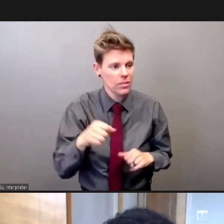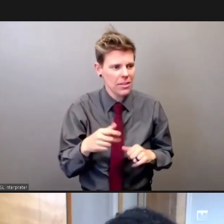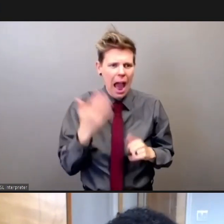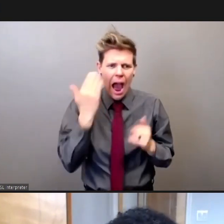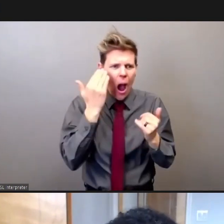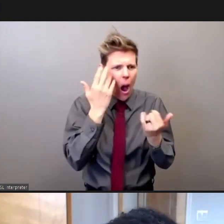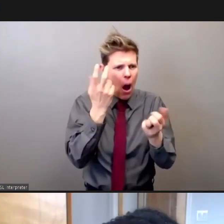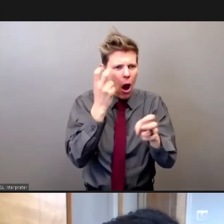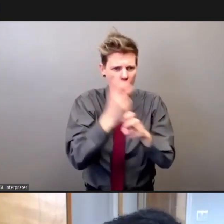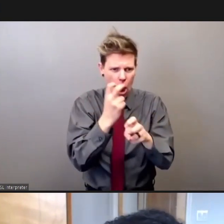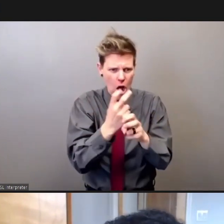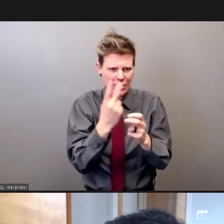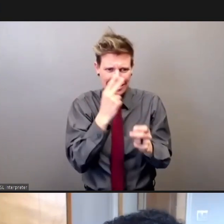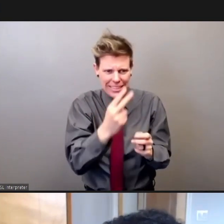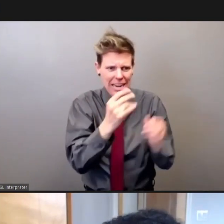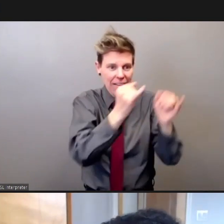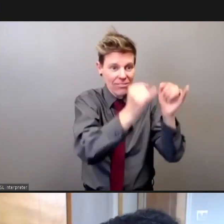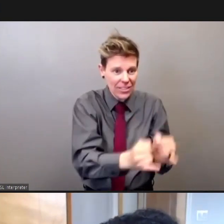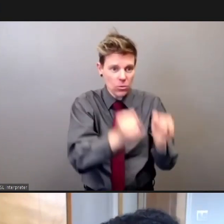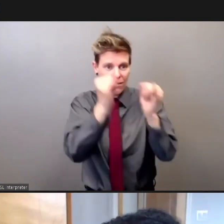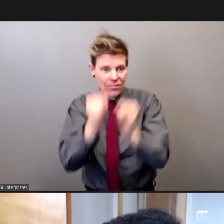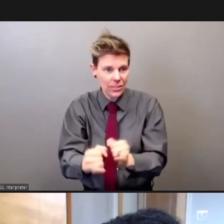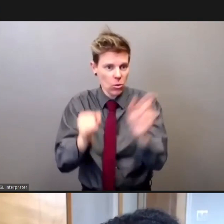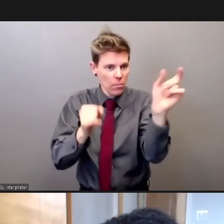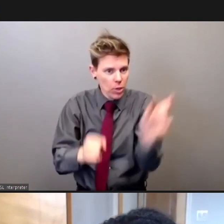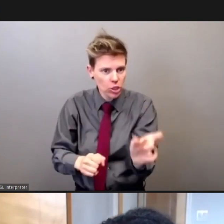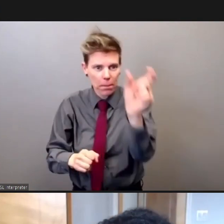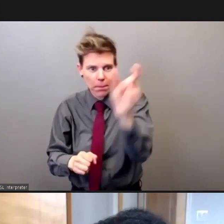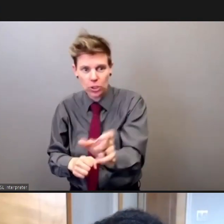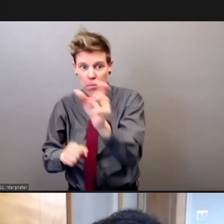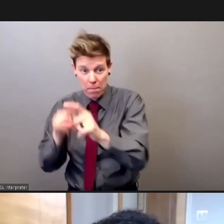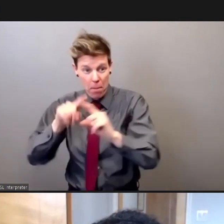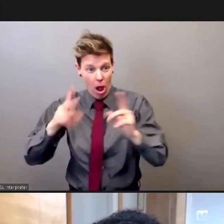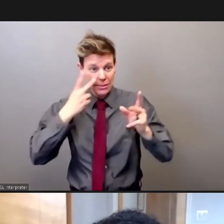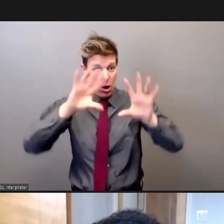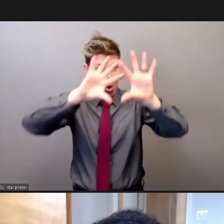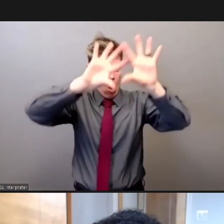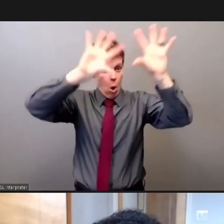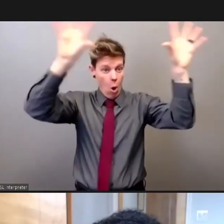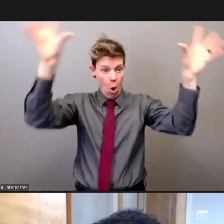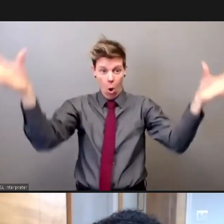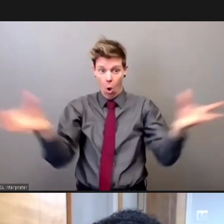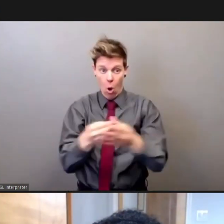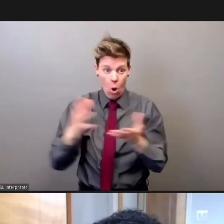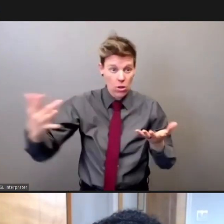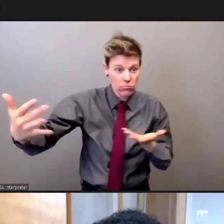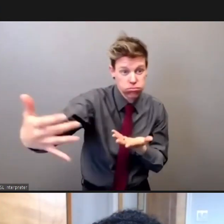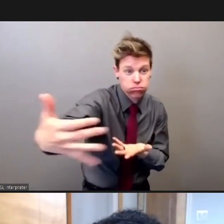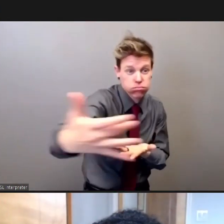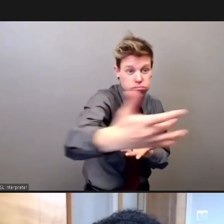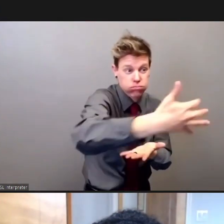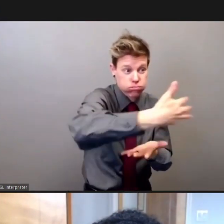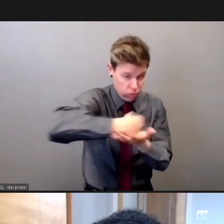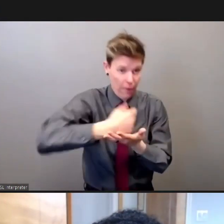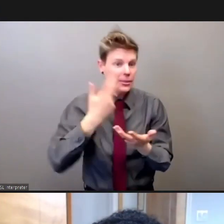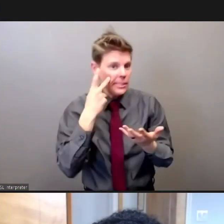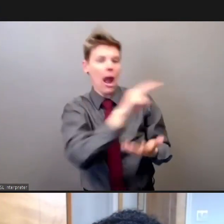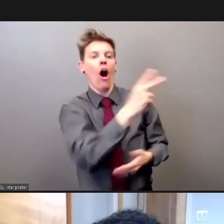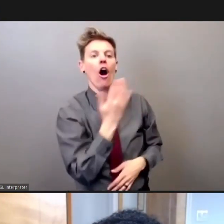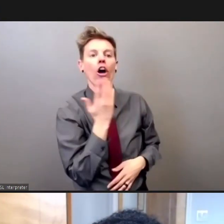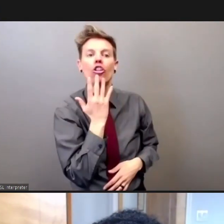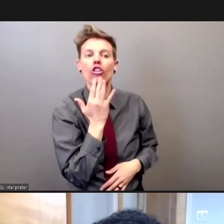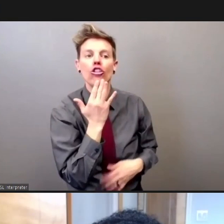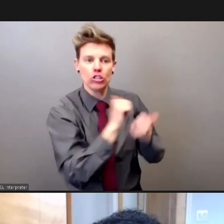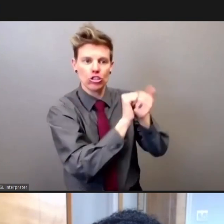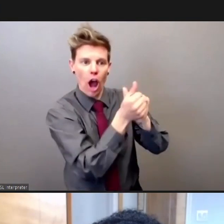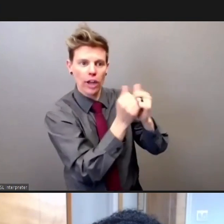but all those vaccines that we're giving will show up in this red, yellow, green system data. and also help and accelerate people